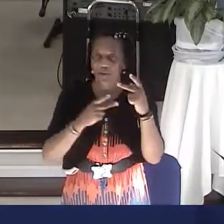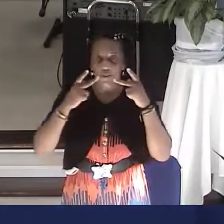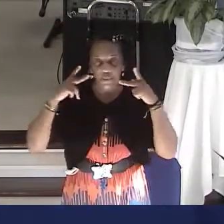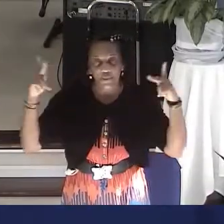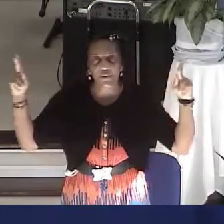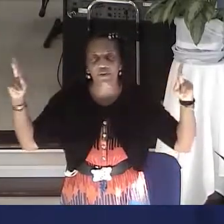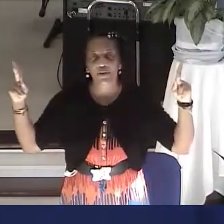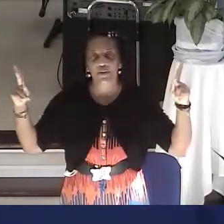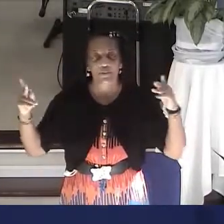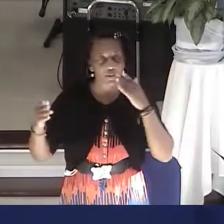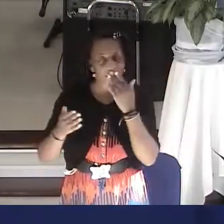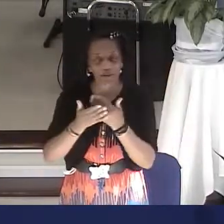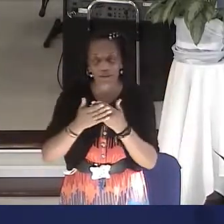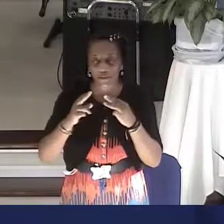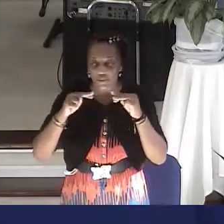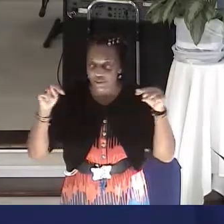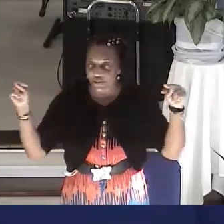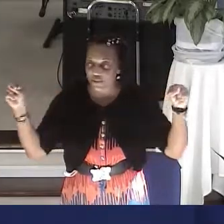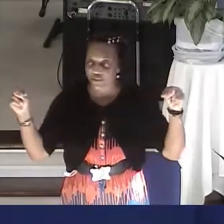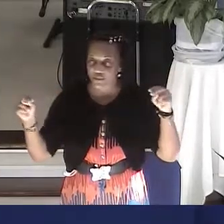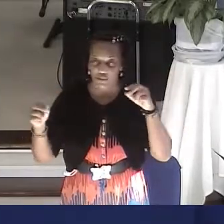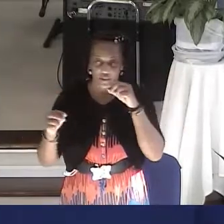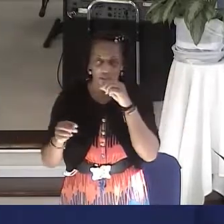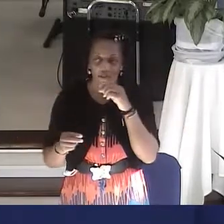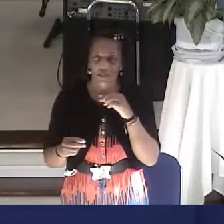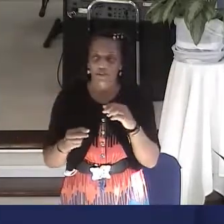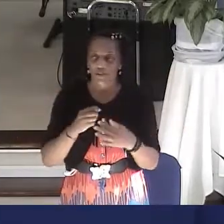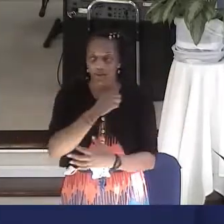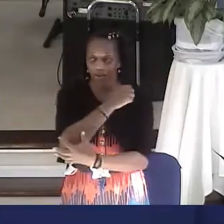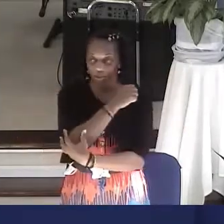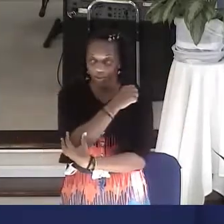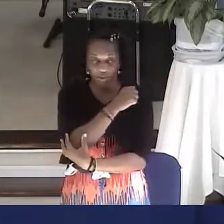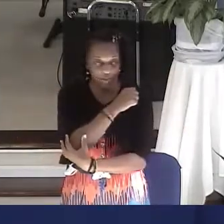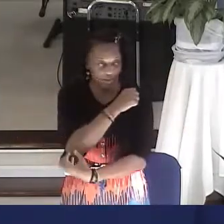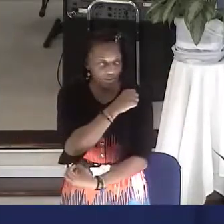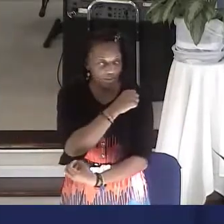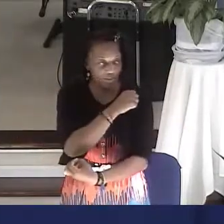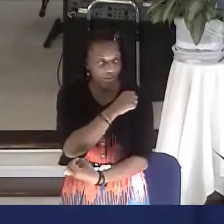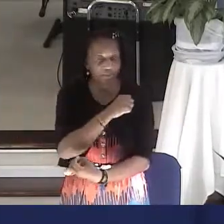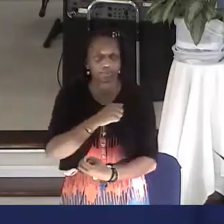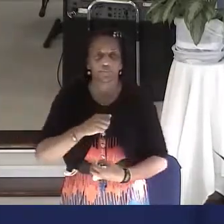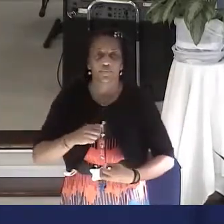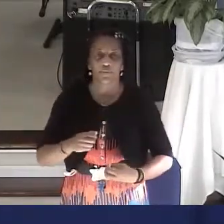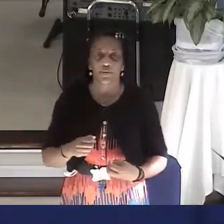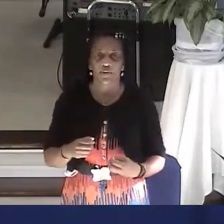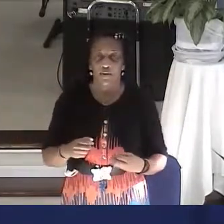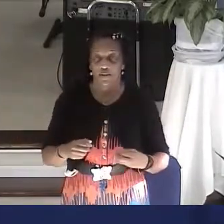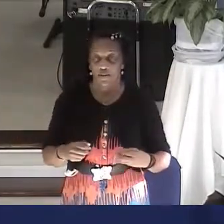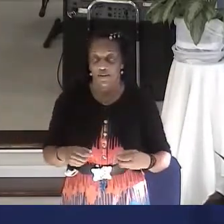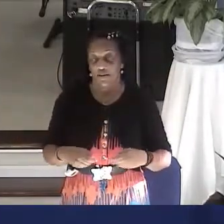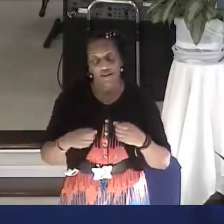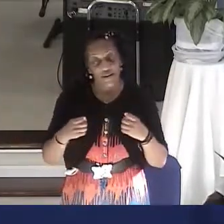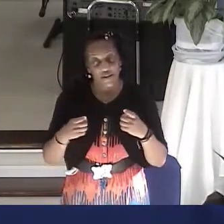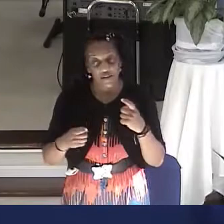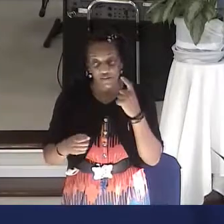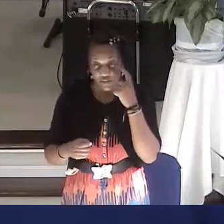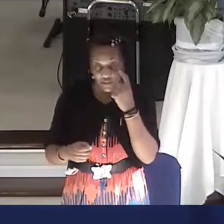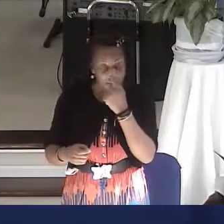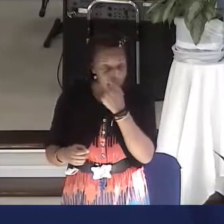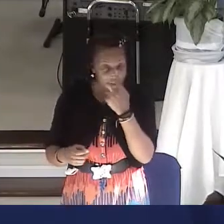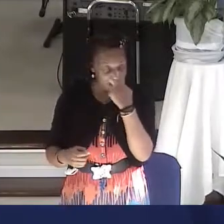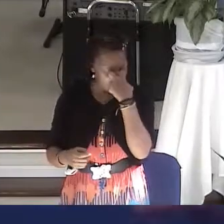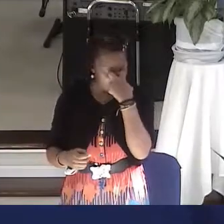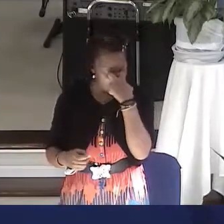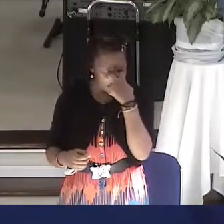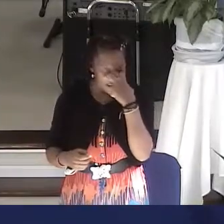restore sight to the blind, and to set free those who are captive. If you have a praise this morning, let's give God a